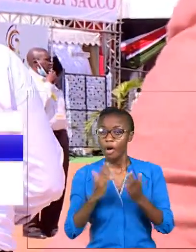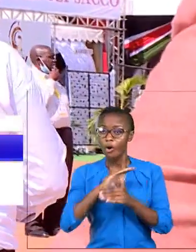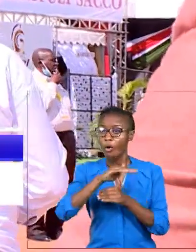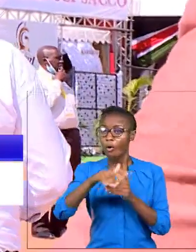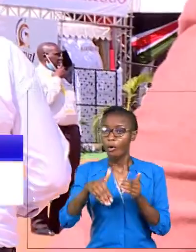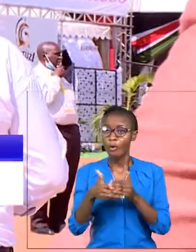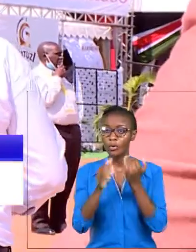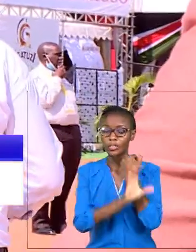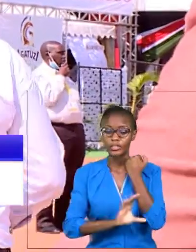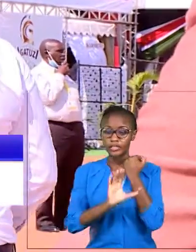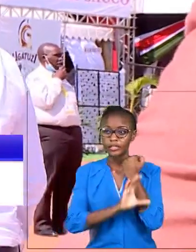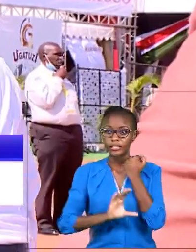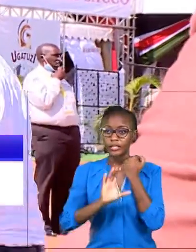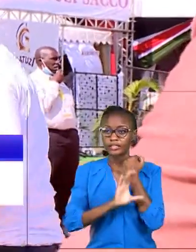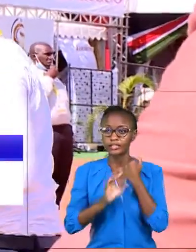the country.